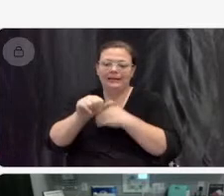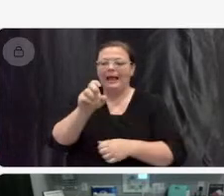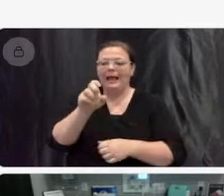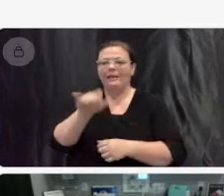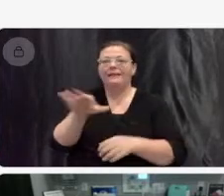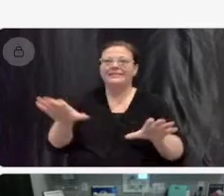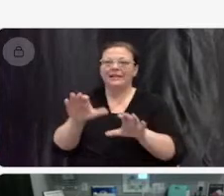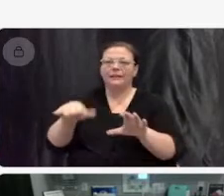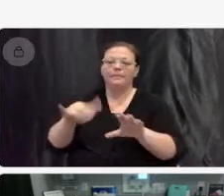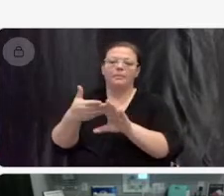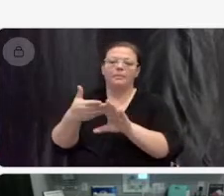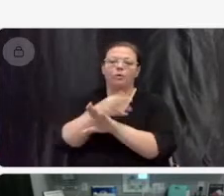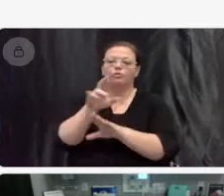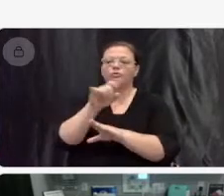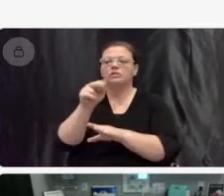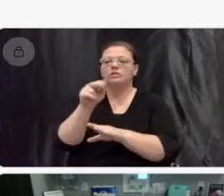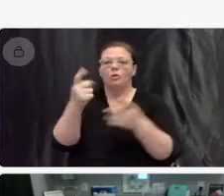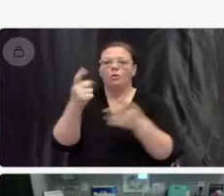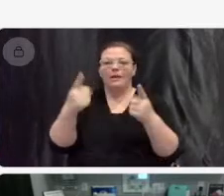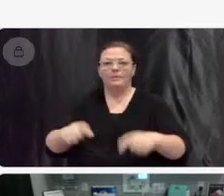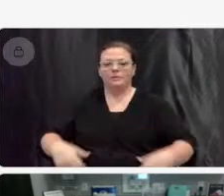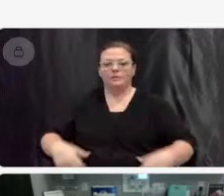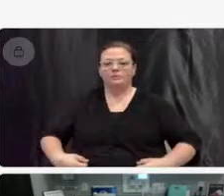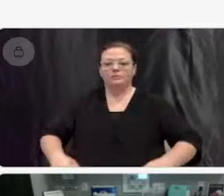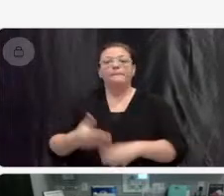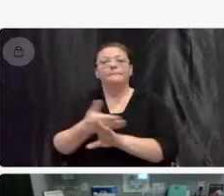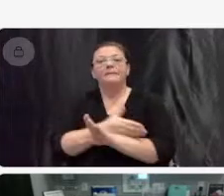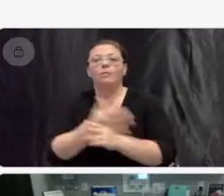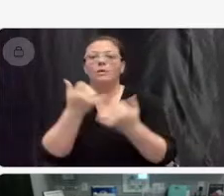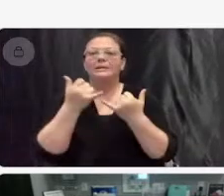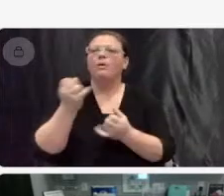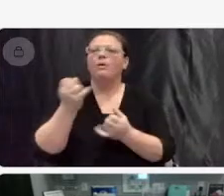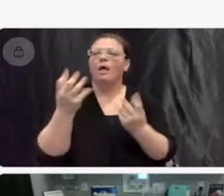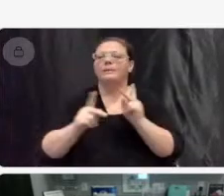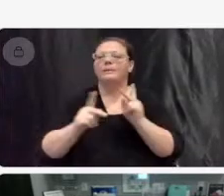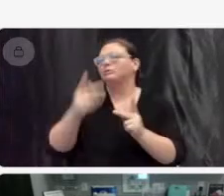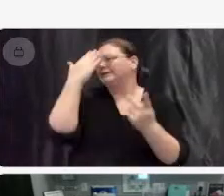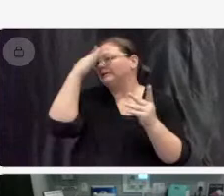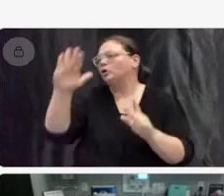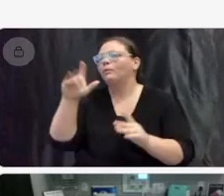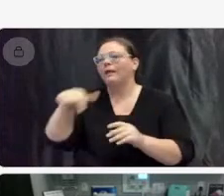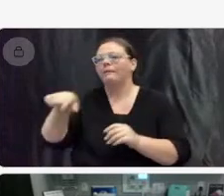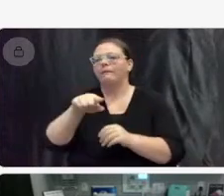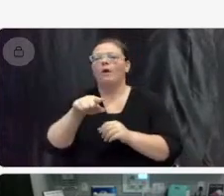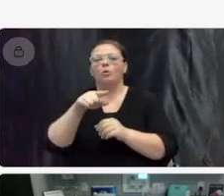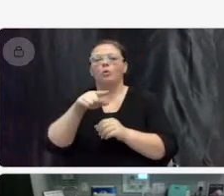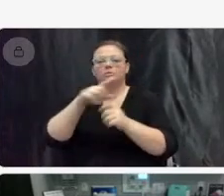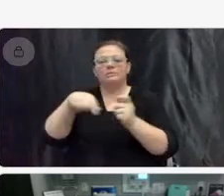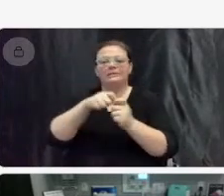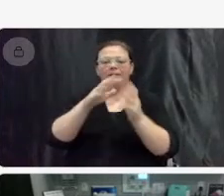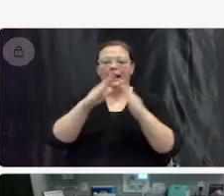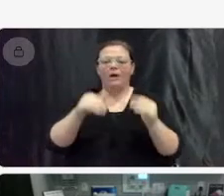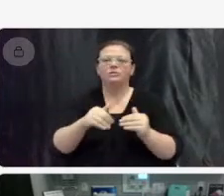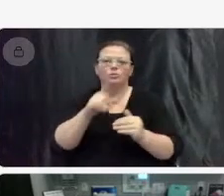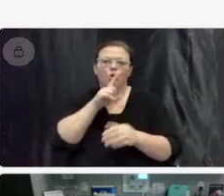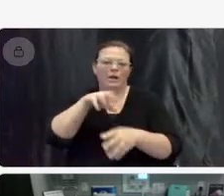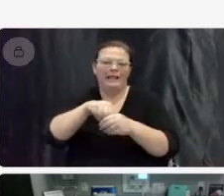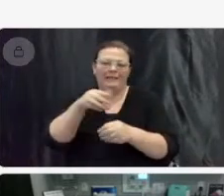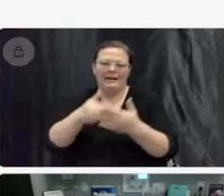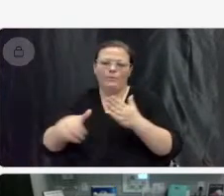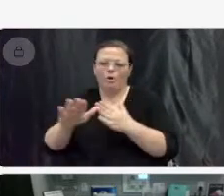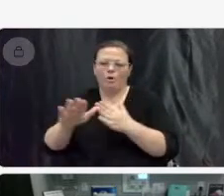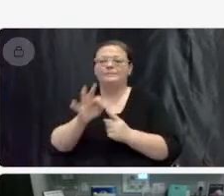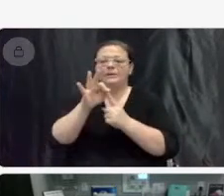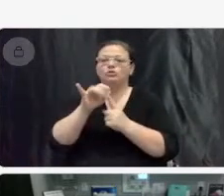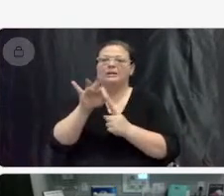taken place. Before now, a lot of people didn't even know that they were in the neighborhood, especially if the property had a good owner or host. So